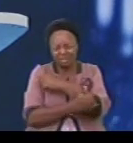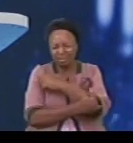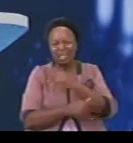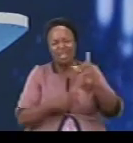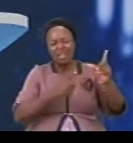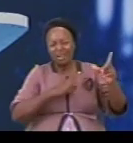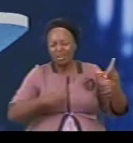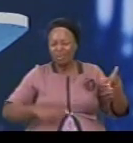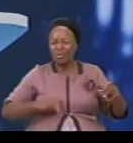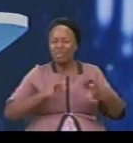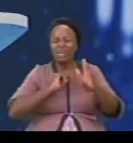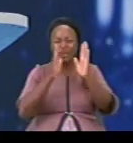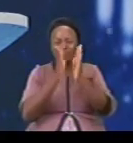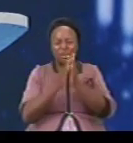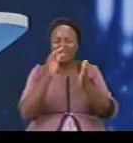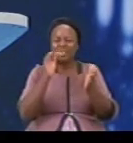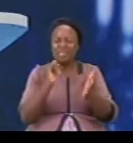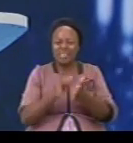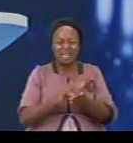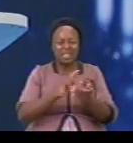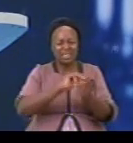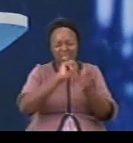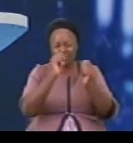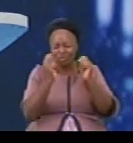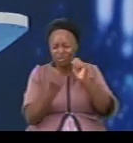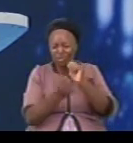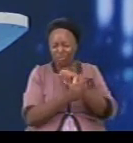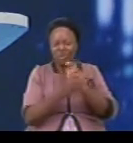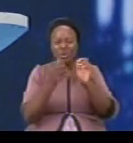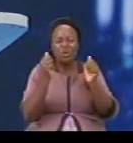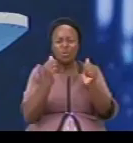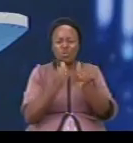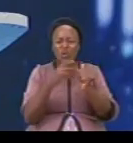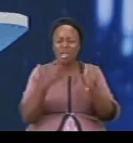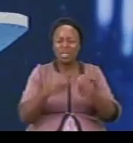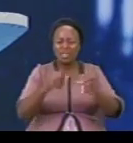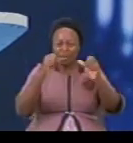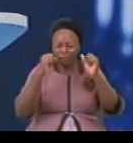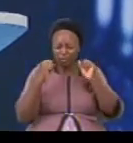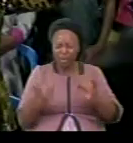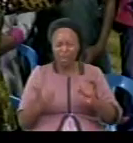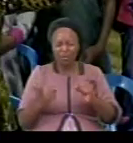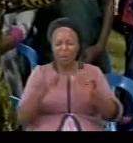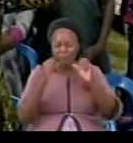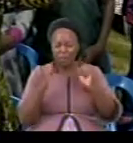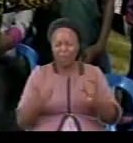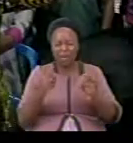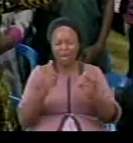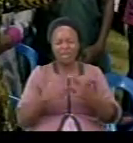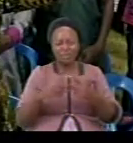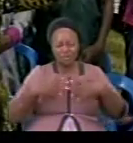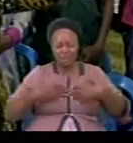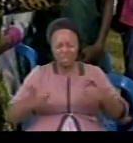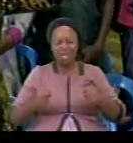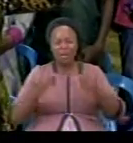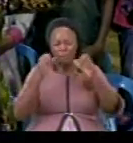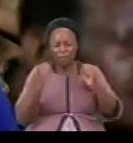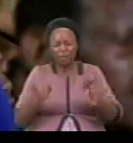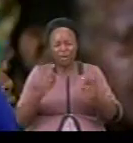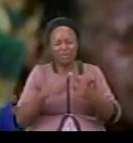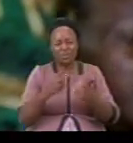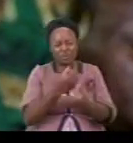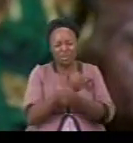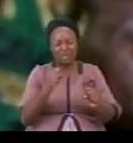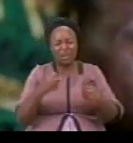the power power to heal power to say power to deliver part of set